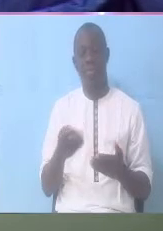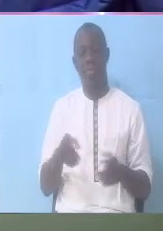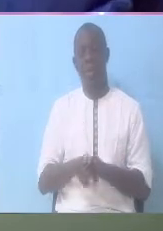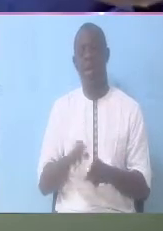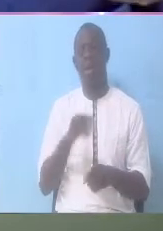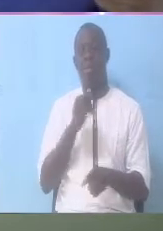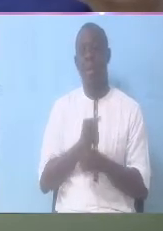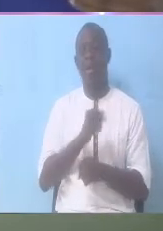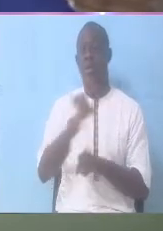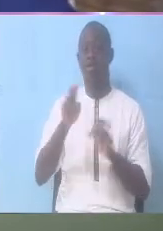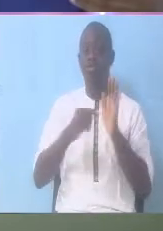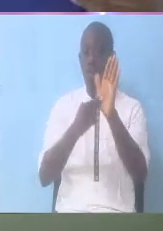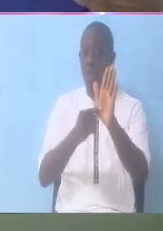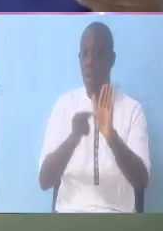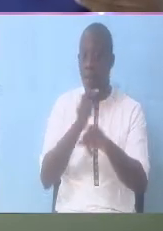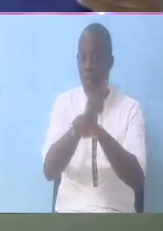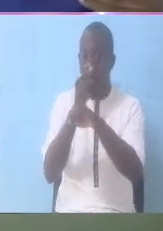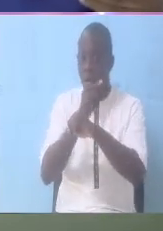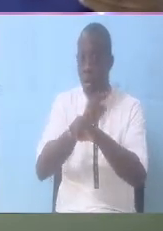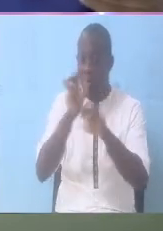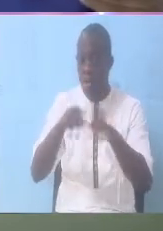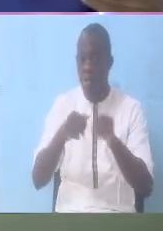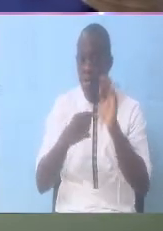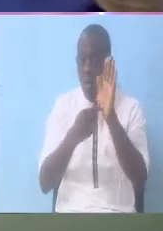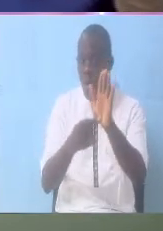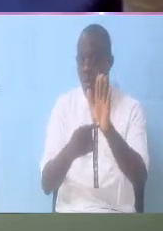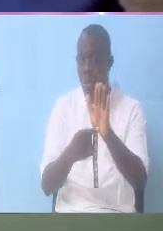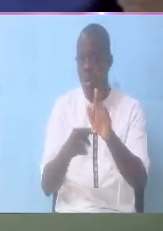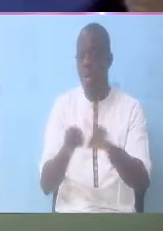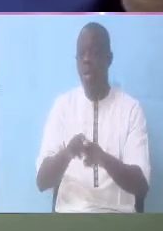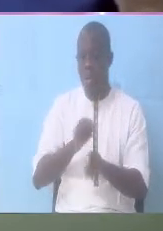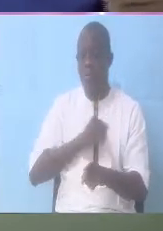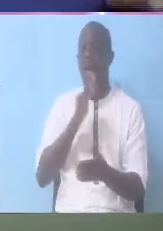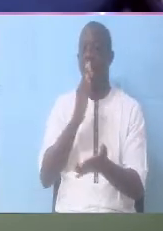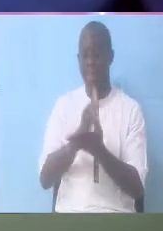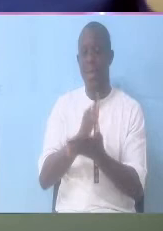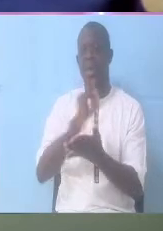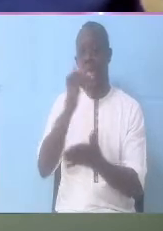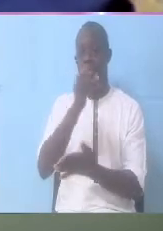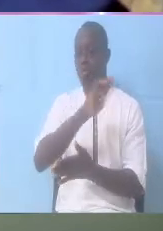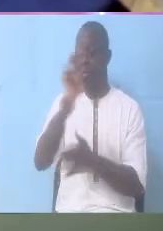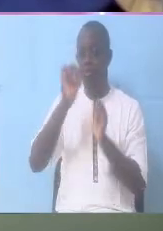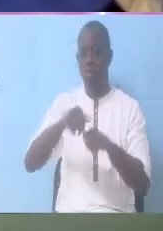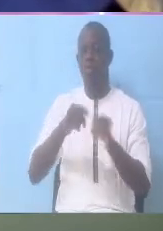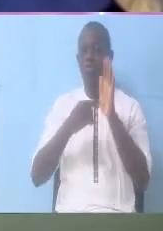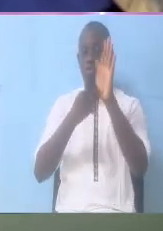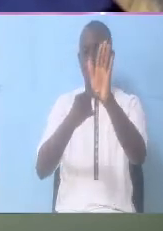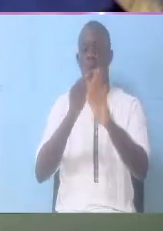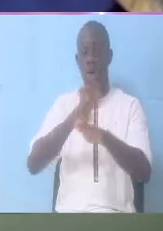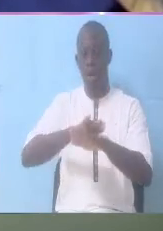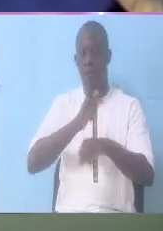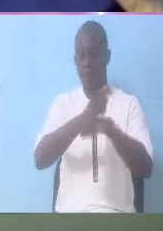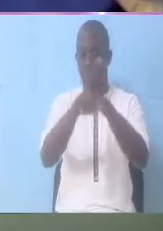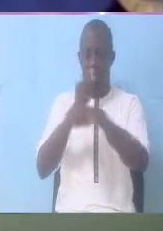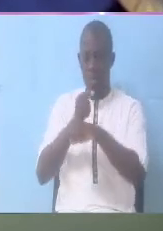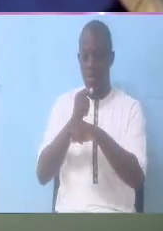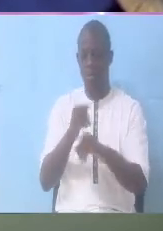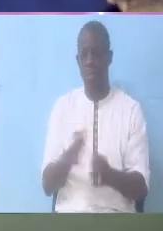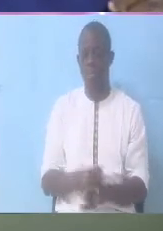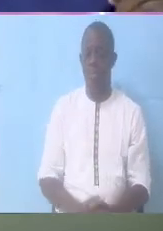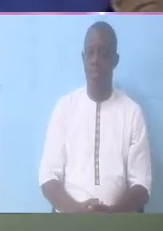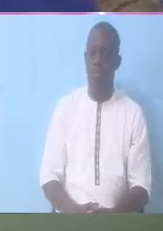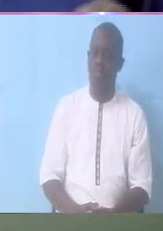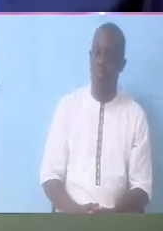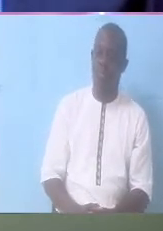that would not show on the video? Exactly, yes, it wouldn't. It would not? No, they are not brought up at